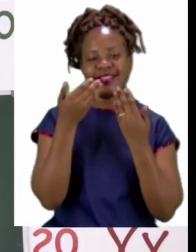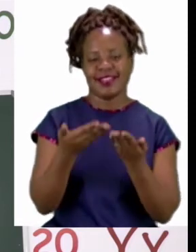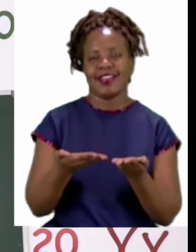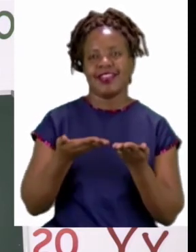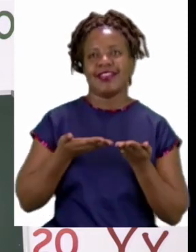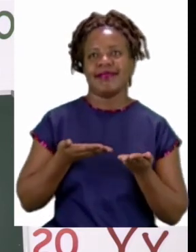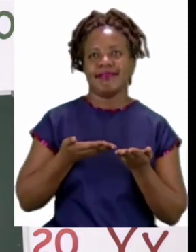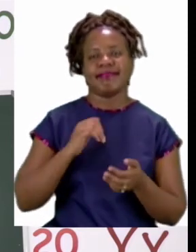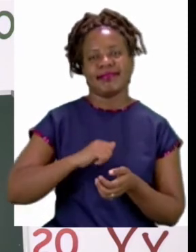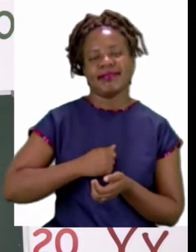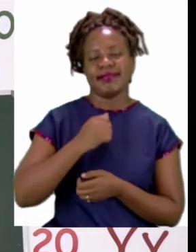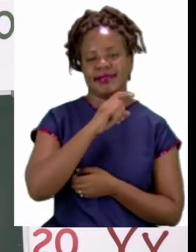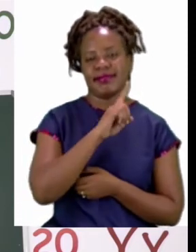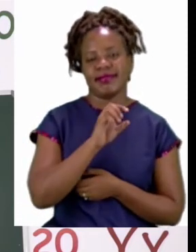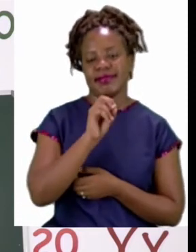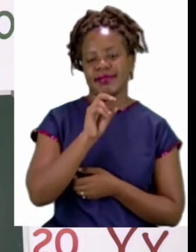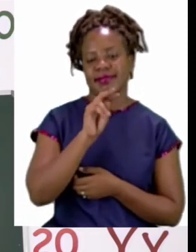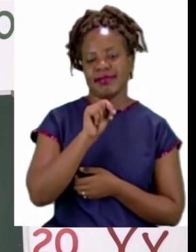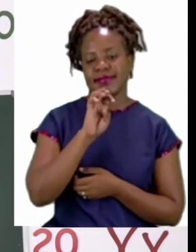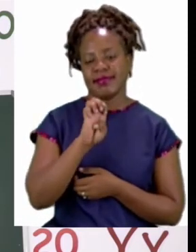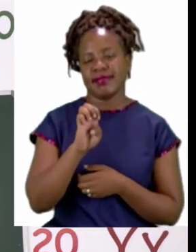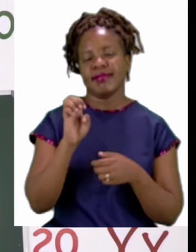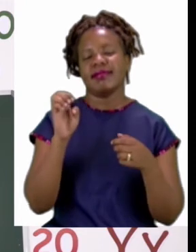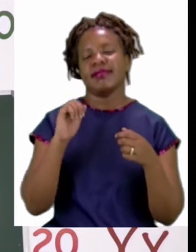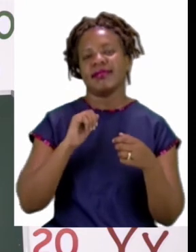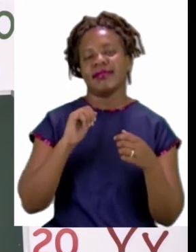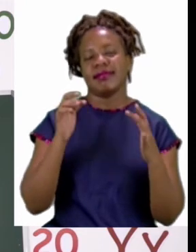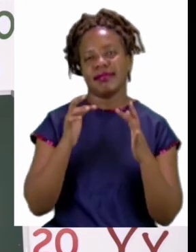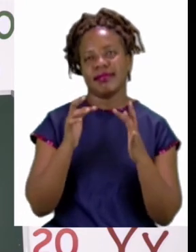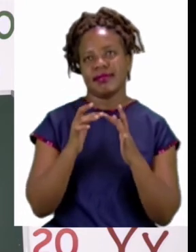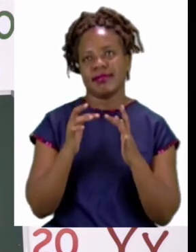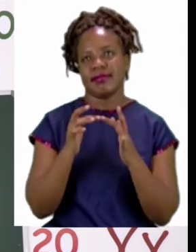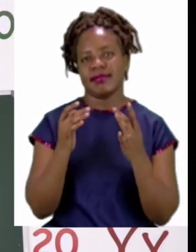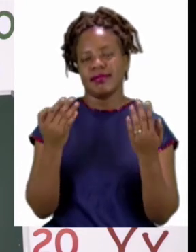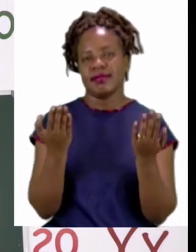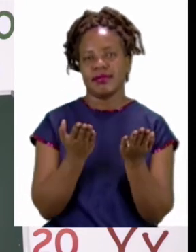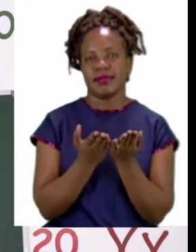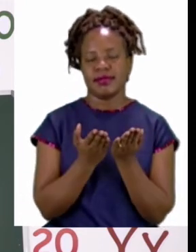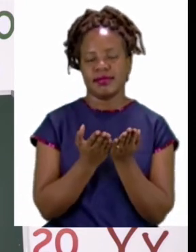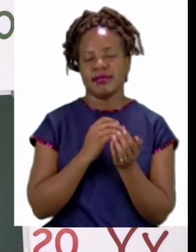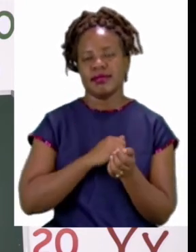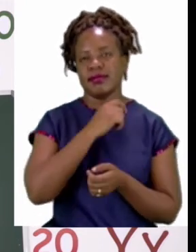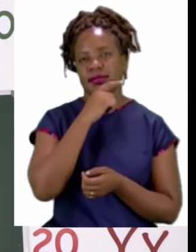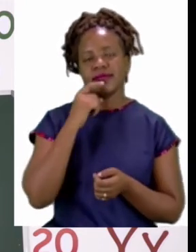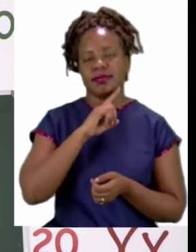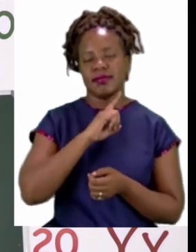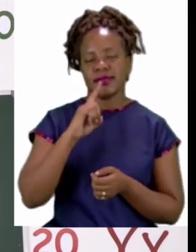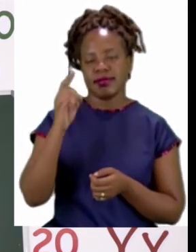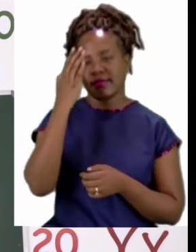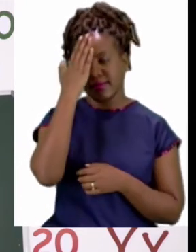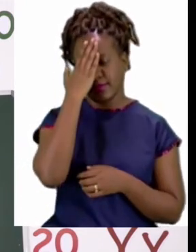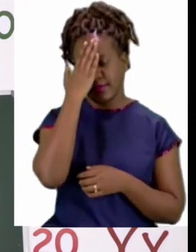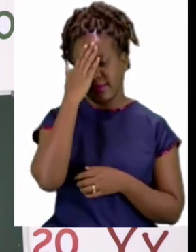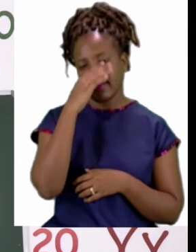Welcome to My Zone Online School. My name is Teacher Mutsa and thank you so much for joining me